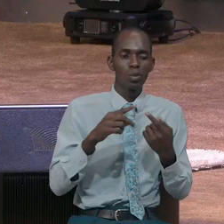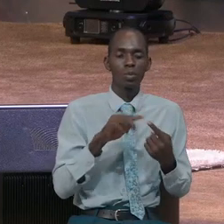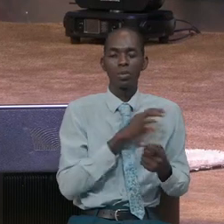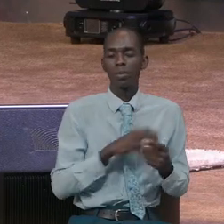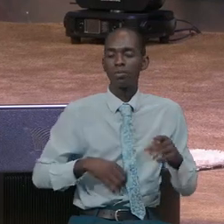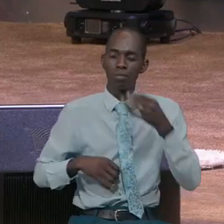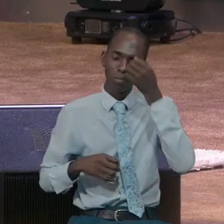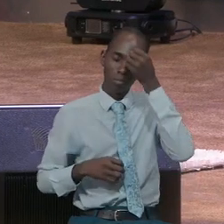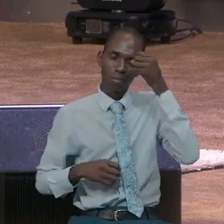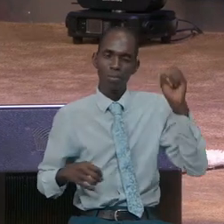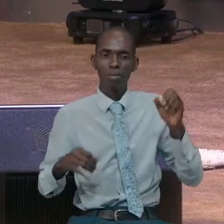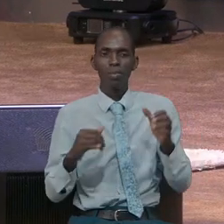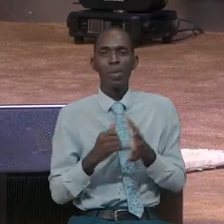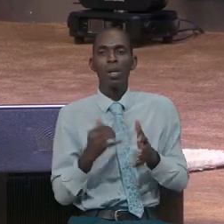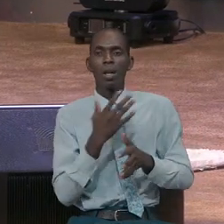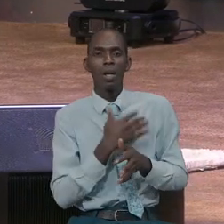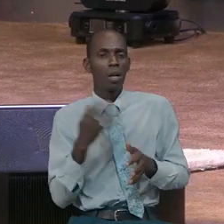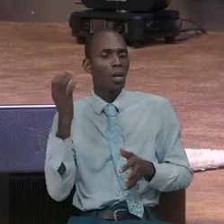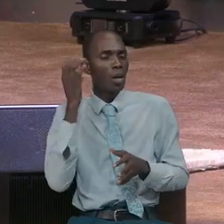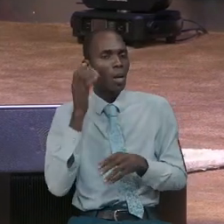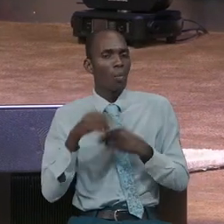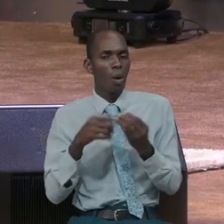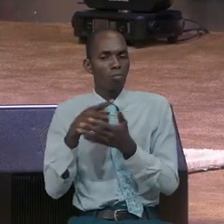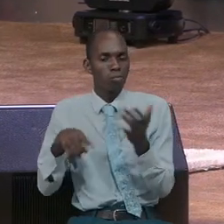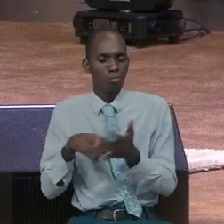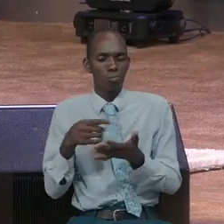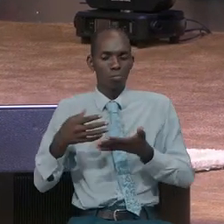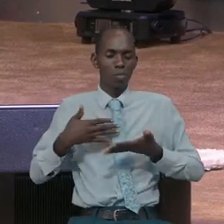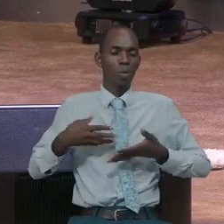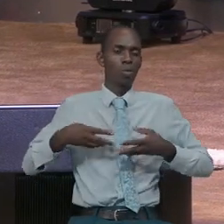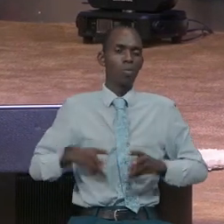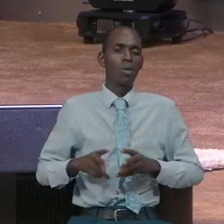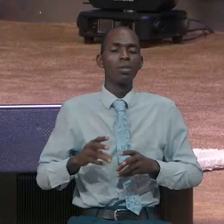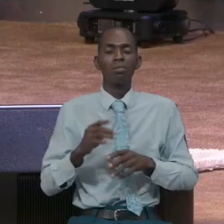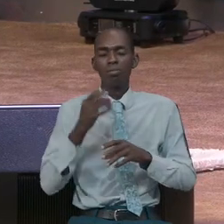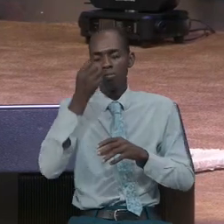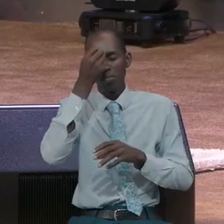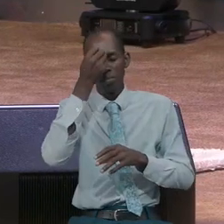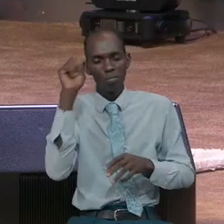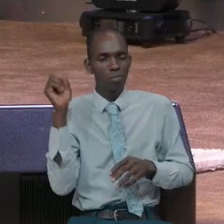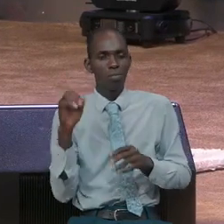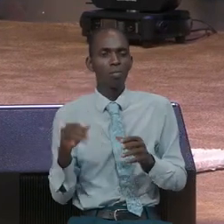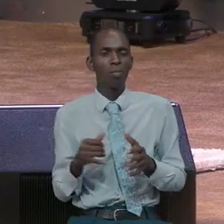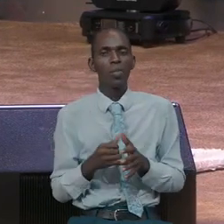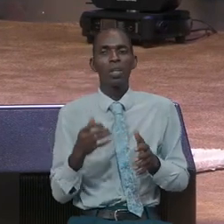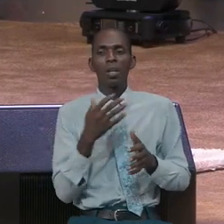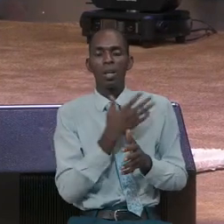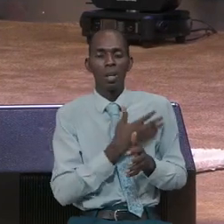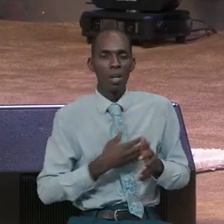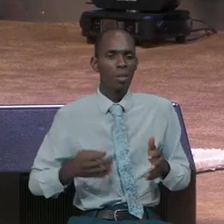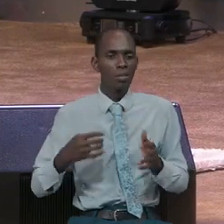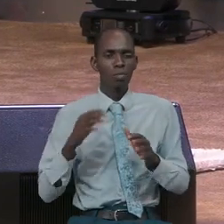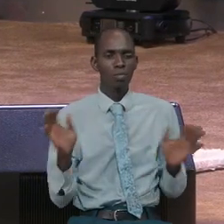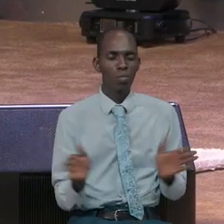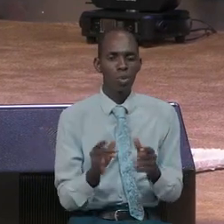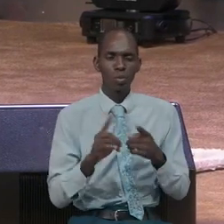they're disobedient, and they hear of correcting their ways, and they hear of showing honor and respect unto the King of Kings